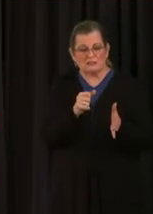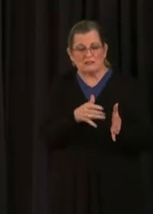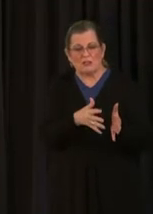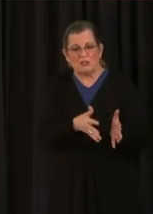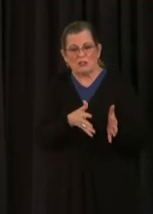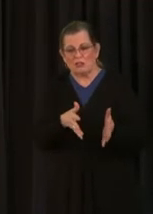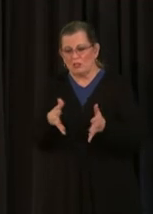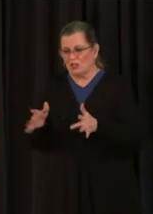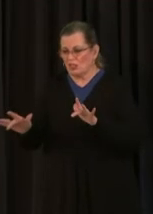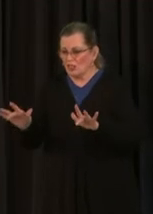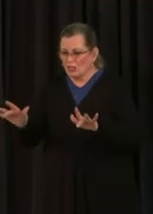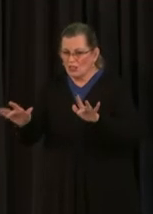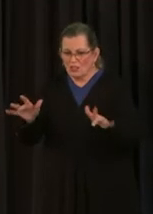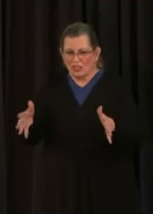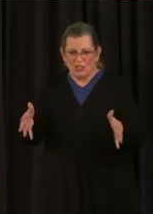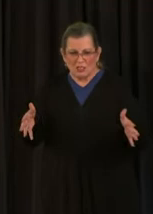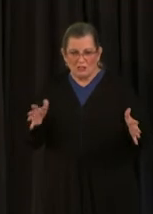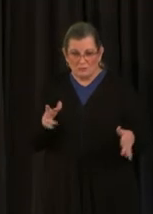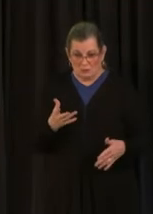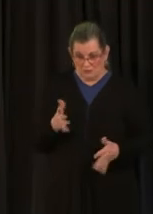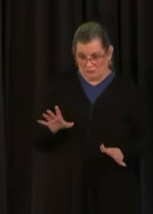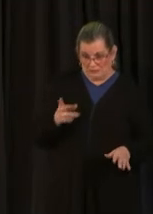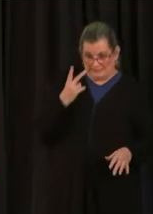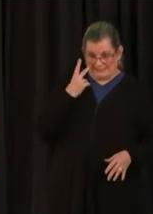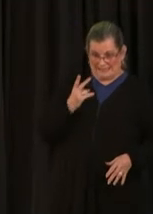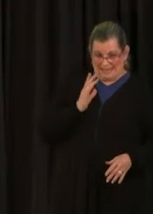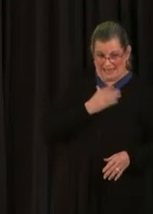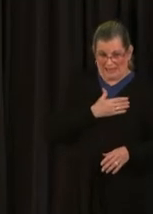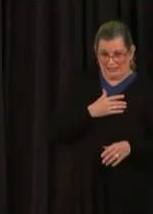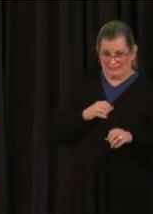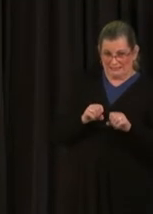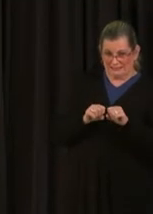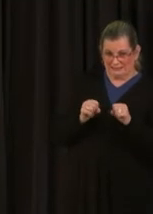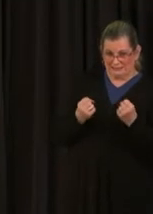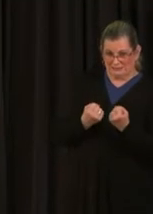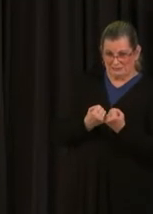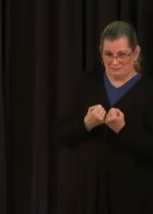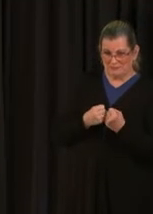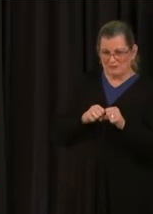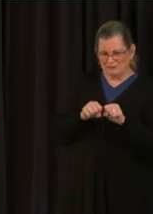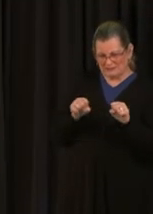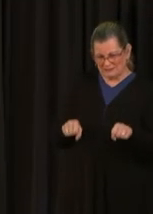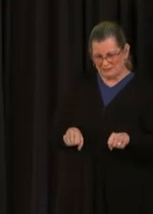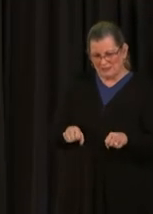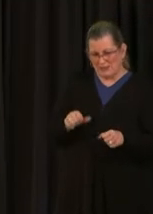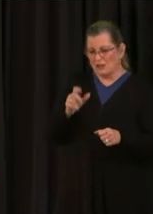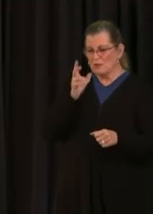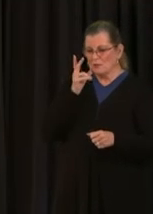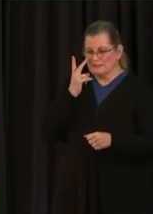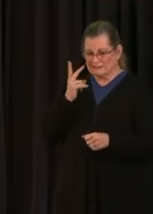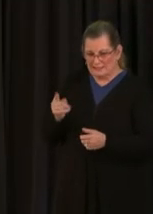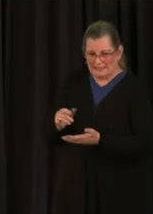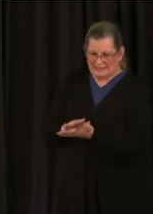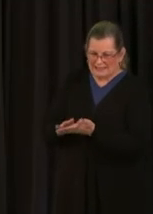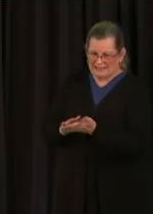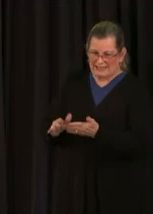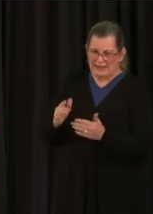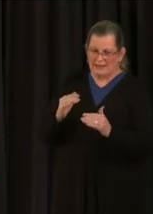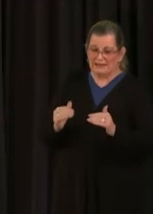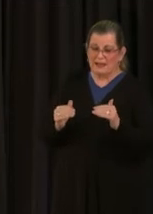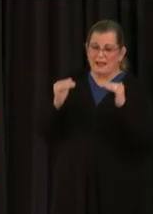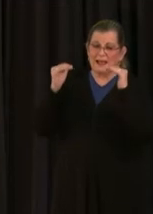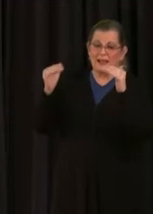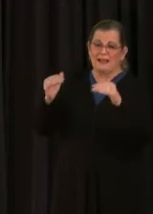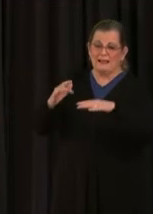customers. So beginning with the initial report of the novel coronavirus, Metro did step up our cleaning